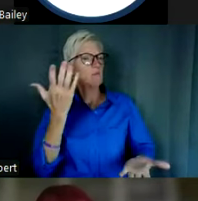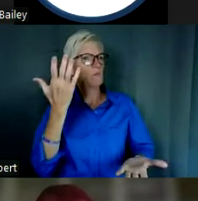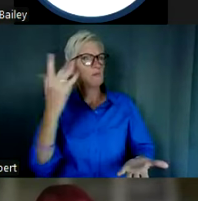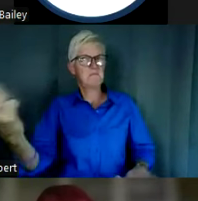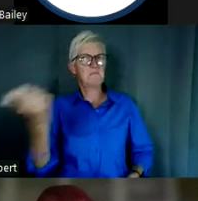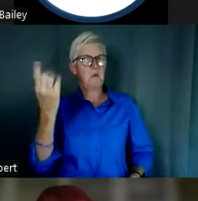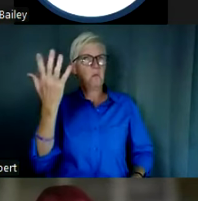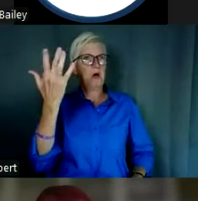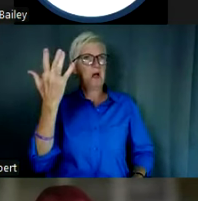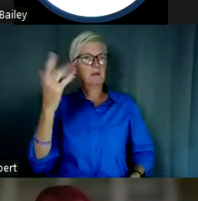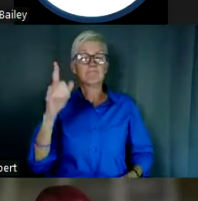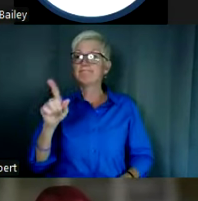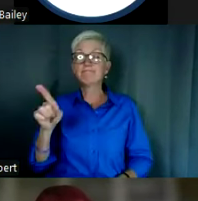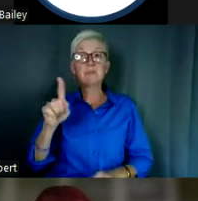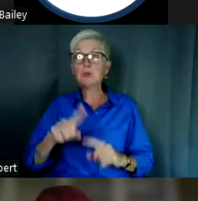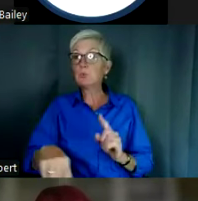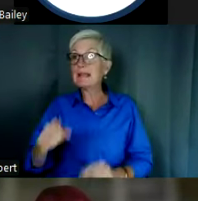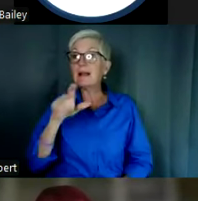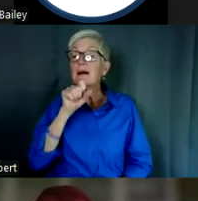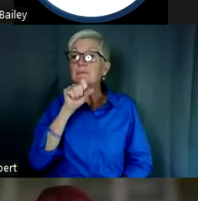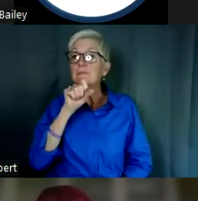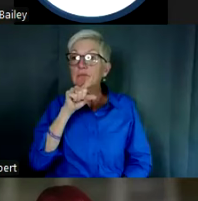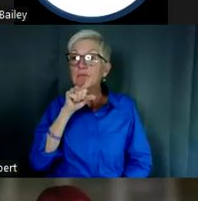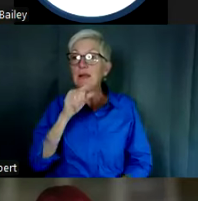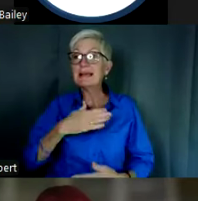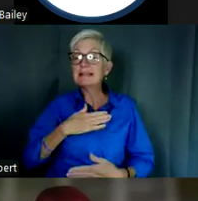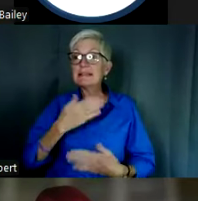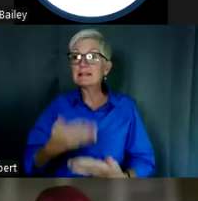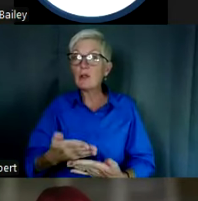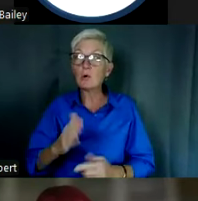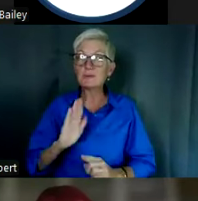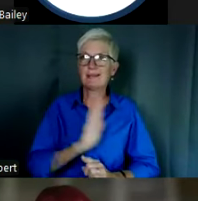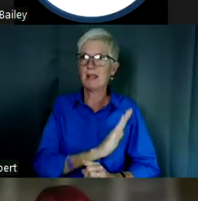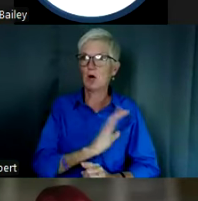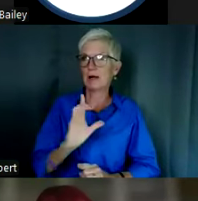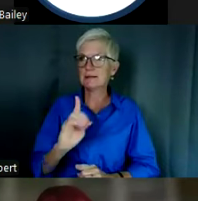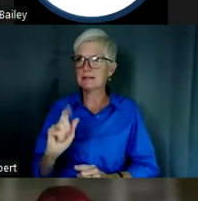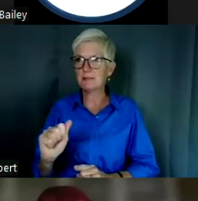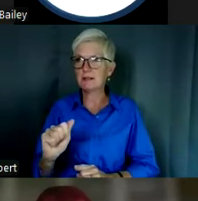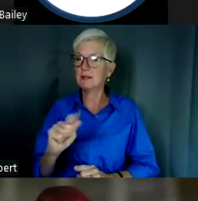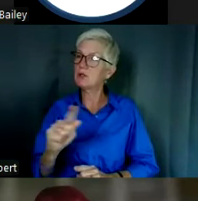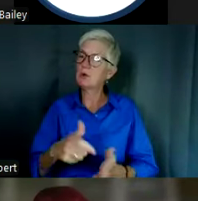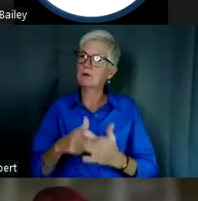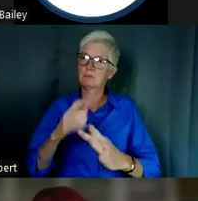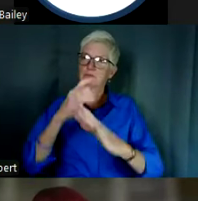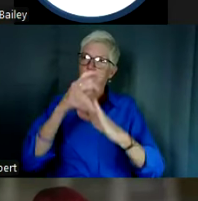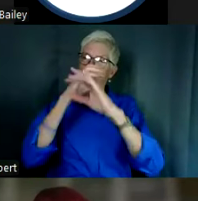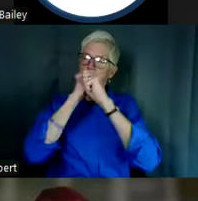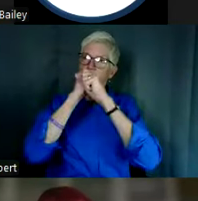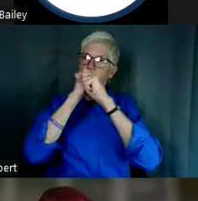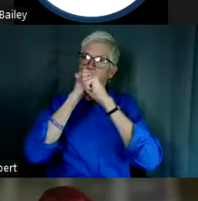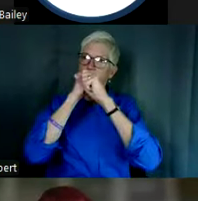cannot disclose a disability of an employee to other employees. You are required to maintain